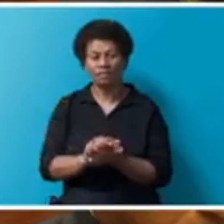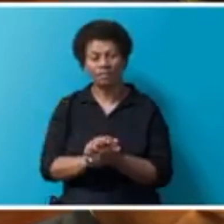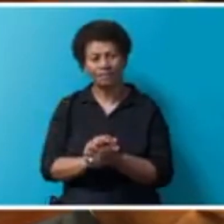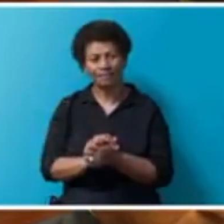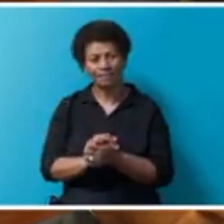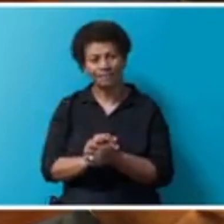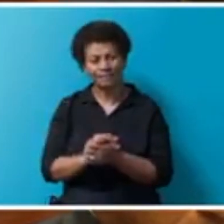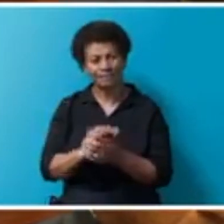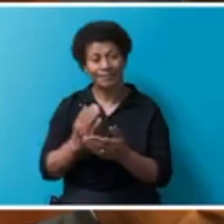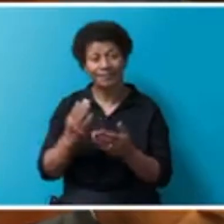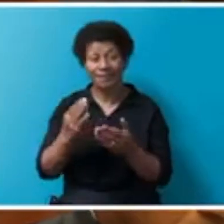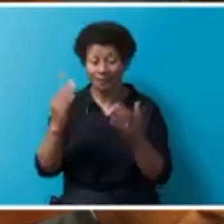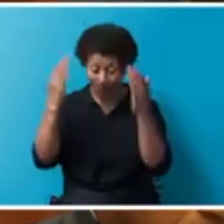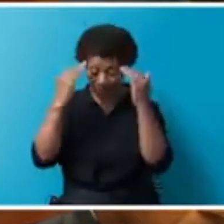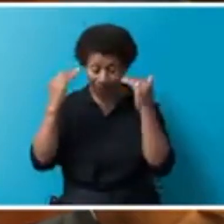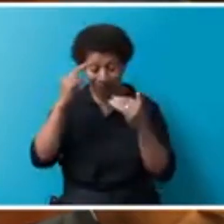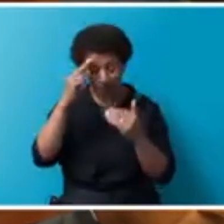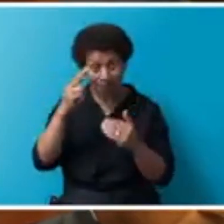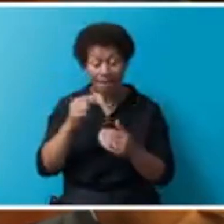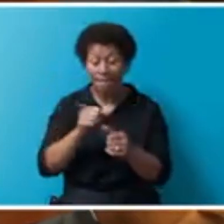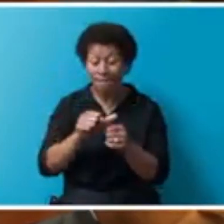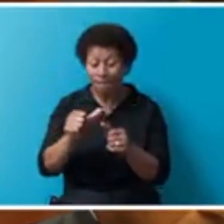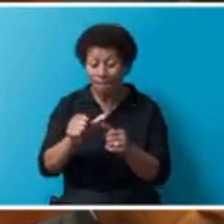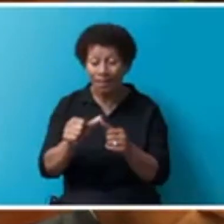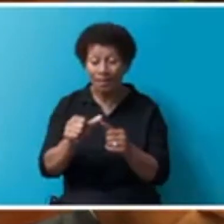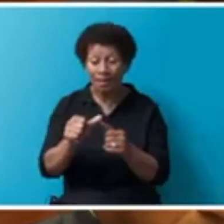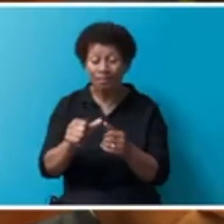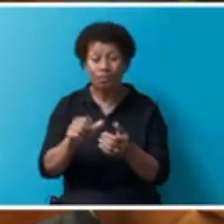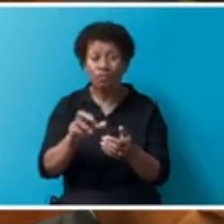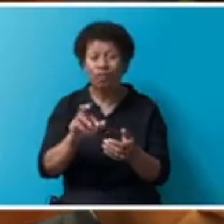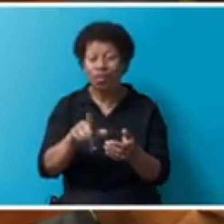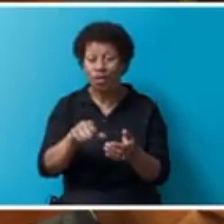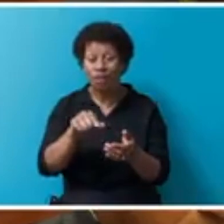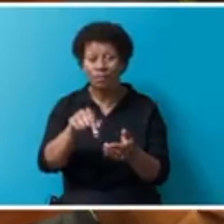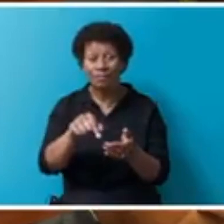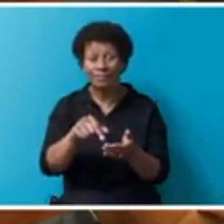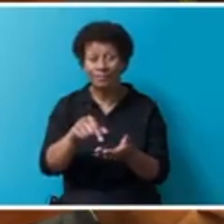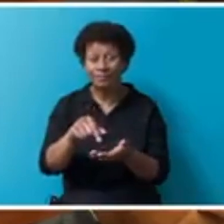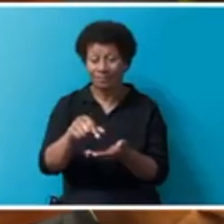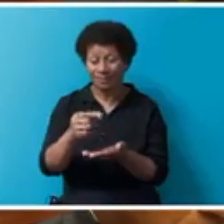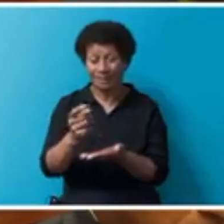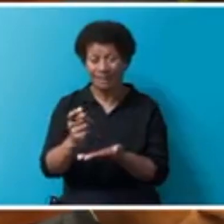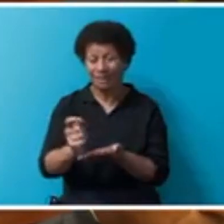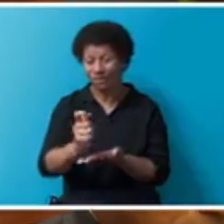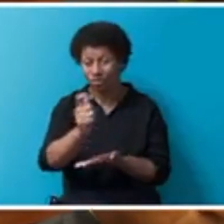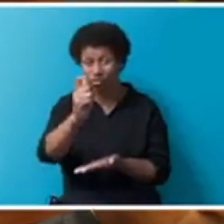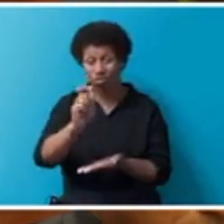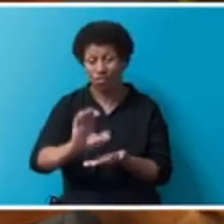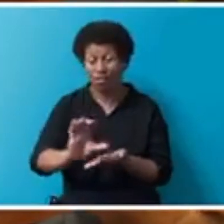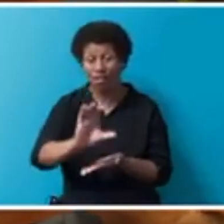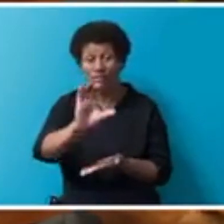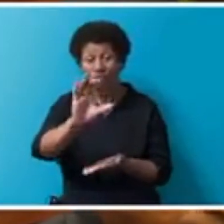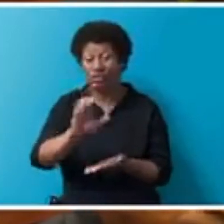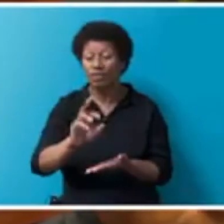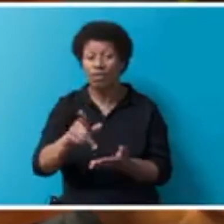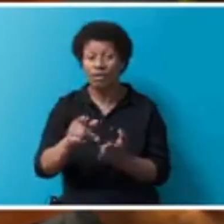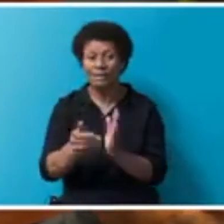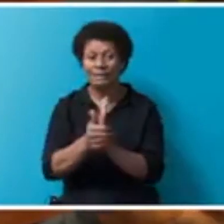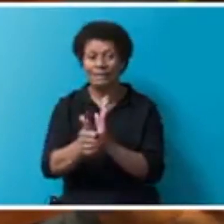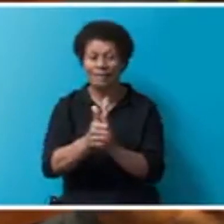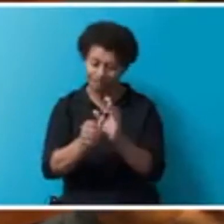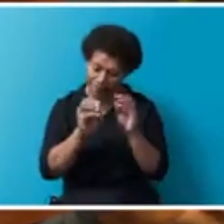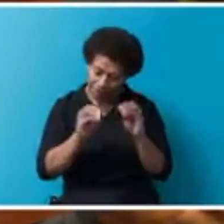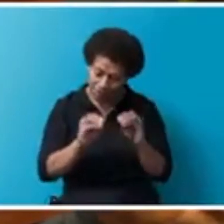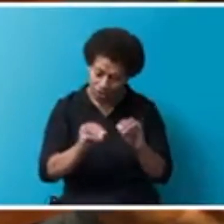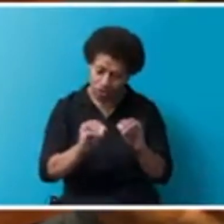it is better to keep them in technical colleges or institutes and upskill them to secure jobs than